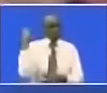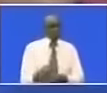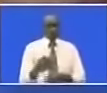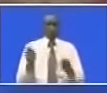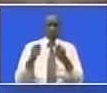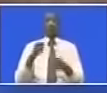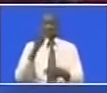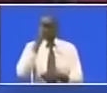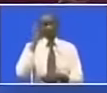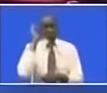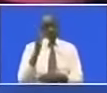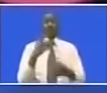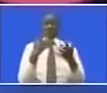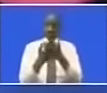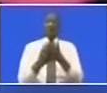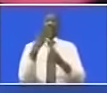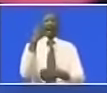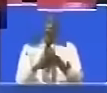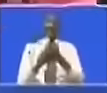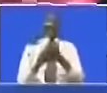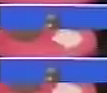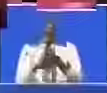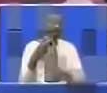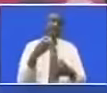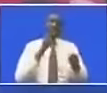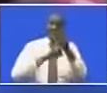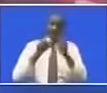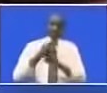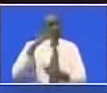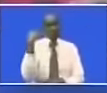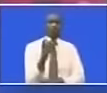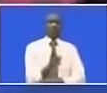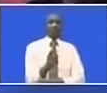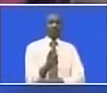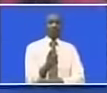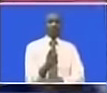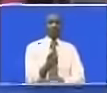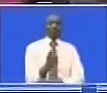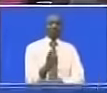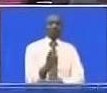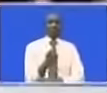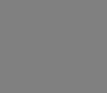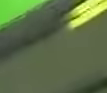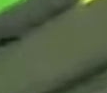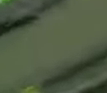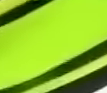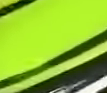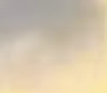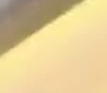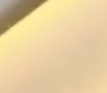with police arresting over 30 witch doctors in recent months to stop the attack. Aaron Ocheng, KTN News.